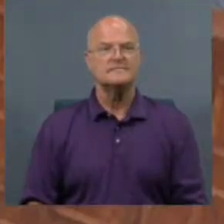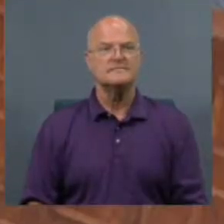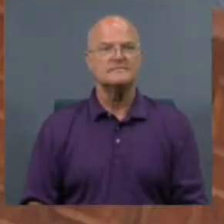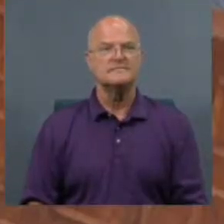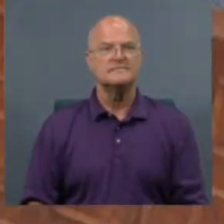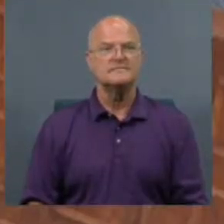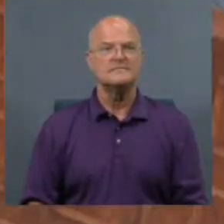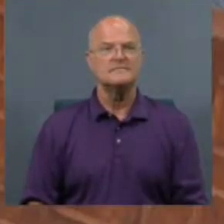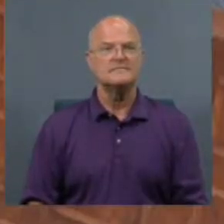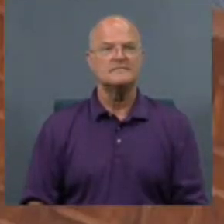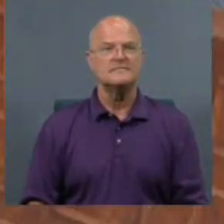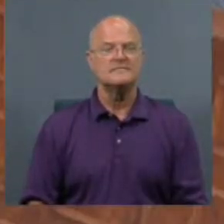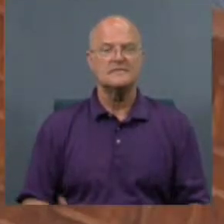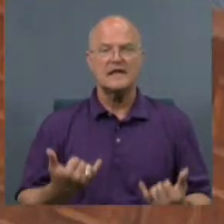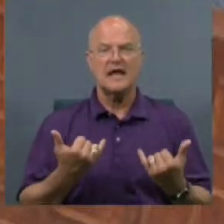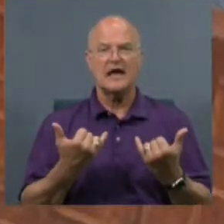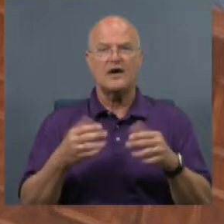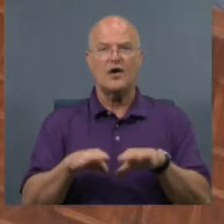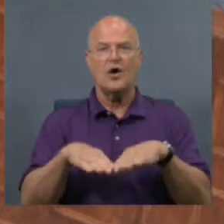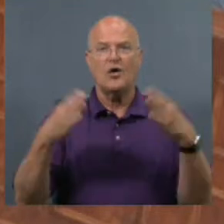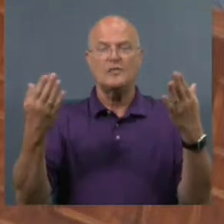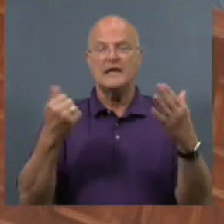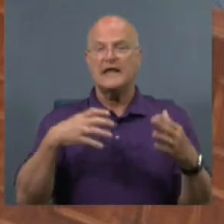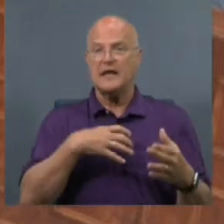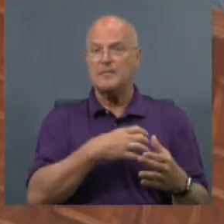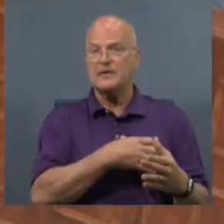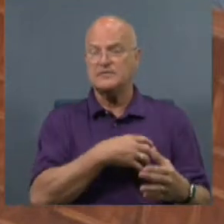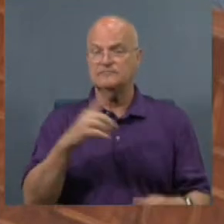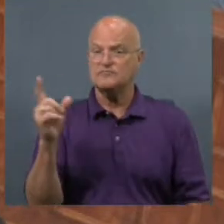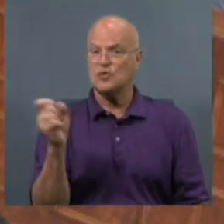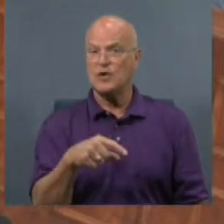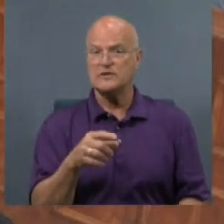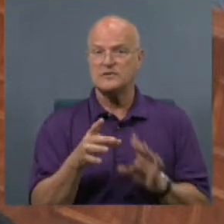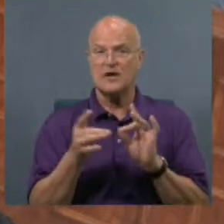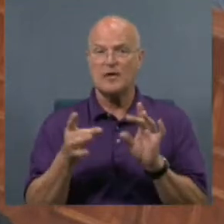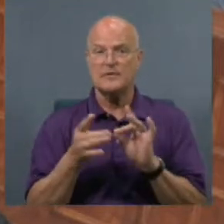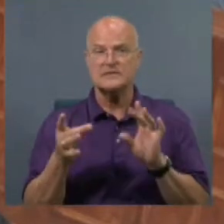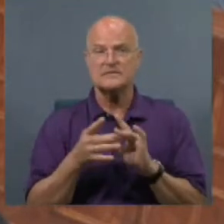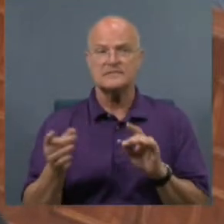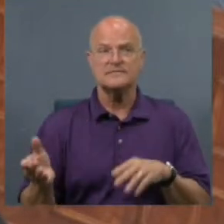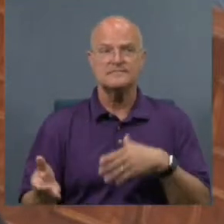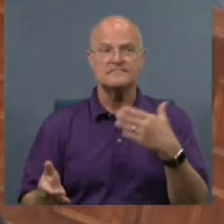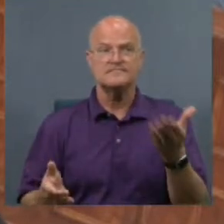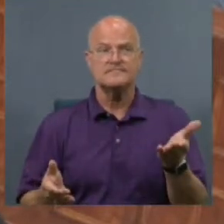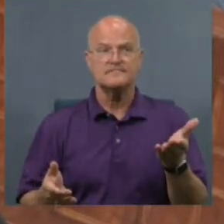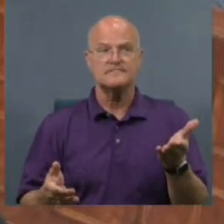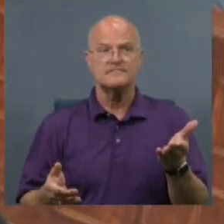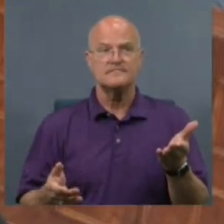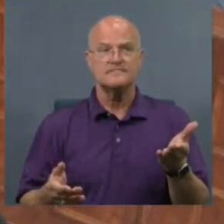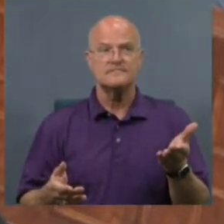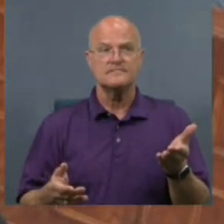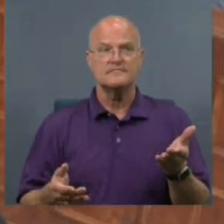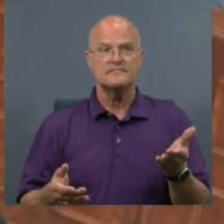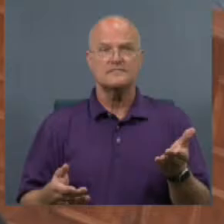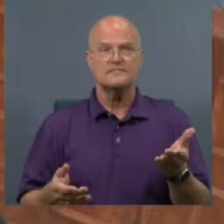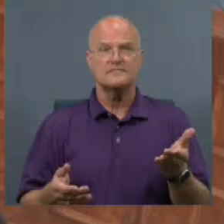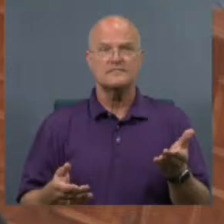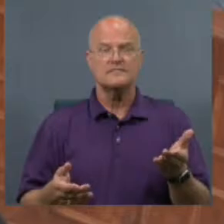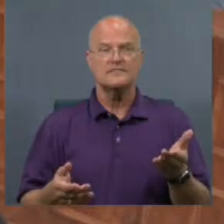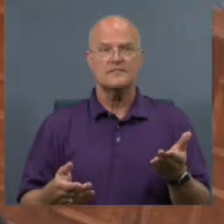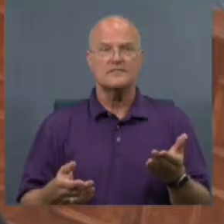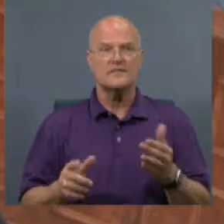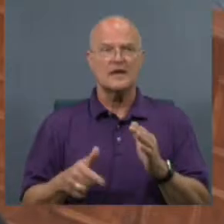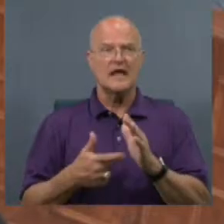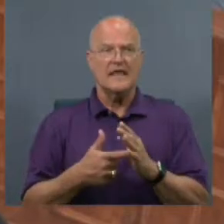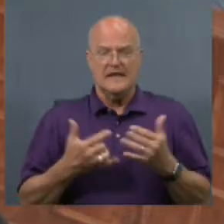All right, at this particular time, I want to open the floor up to any of the commissioners that have questions or comments. Go ahead. And this, either to you or to staff, is